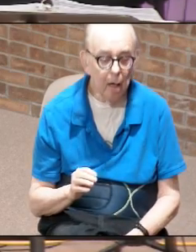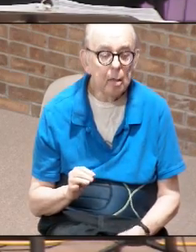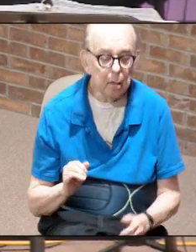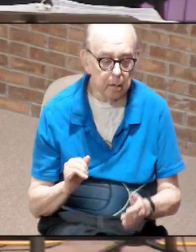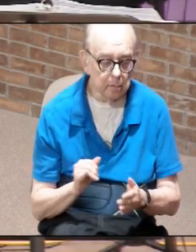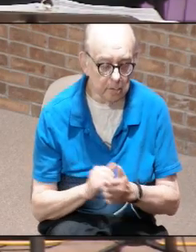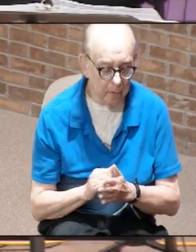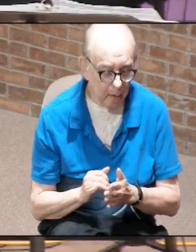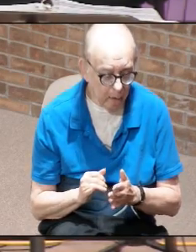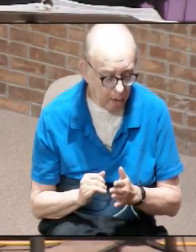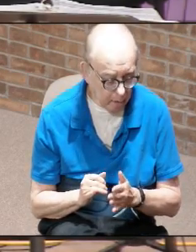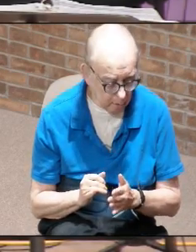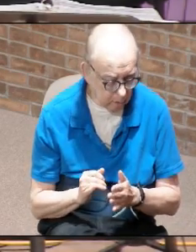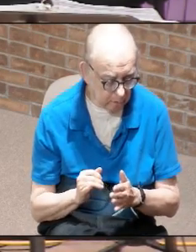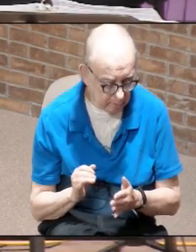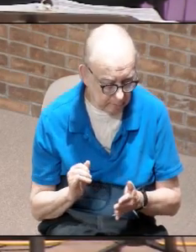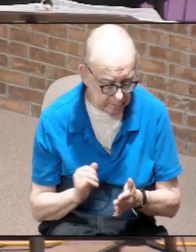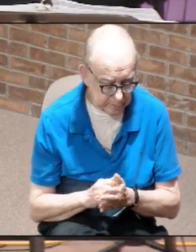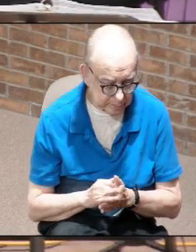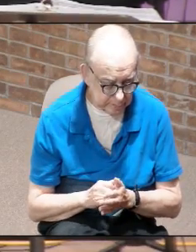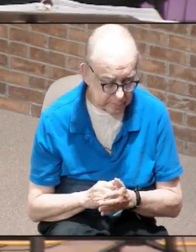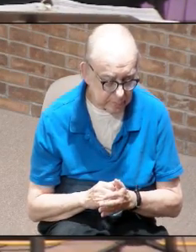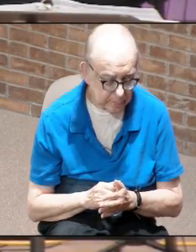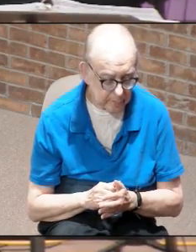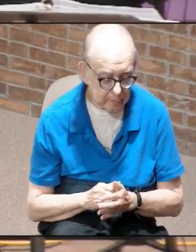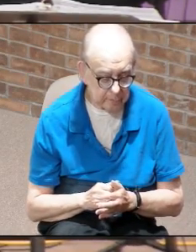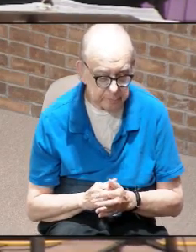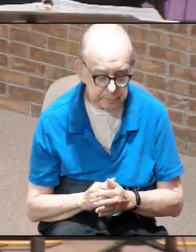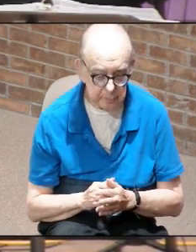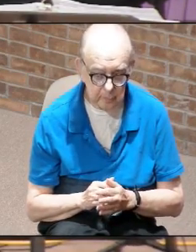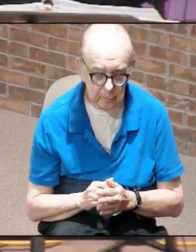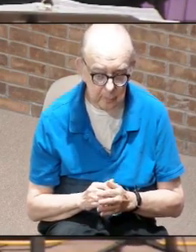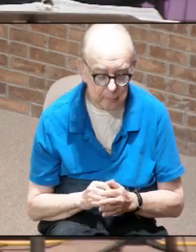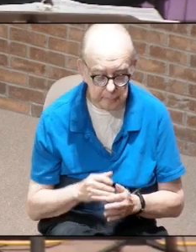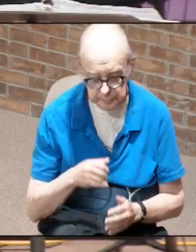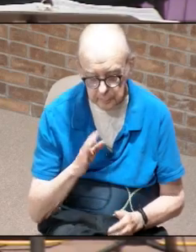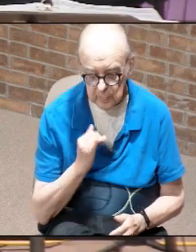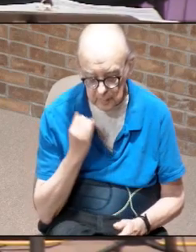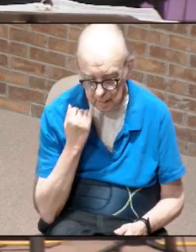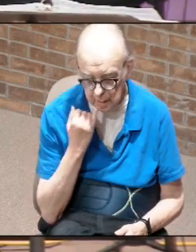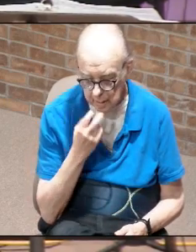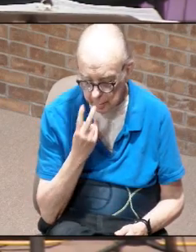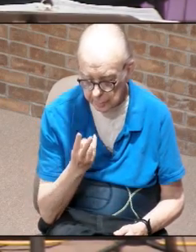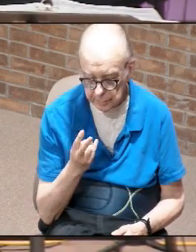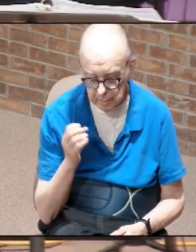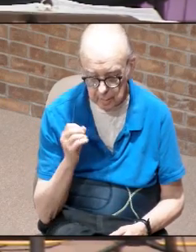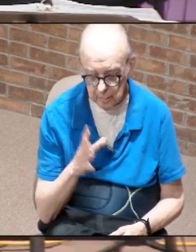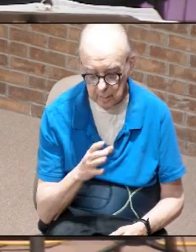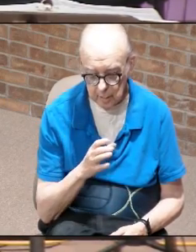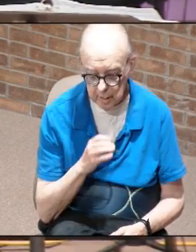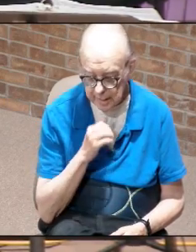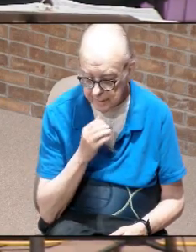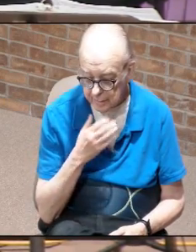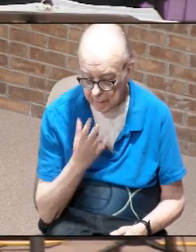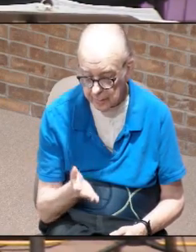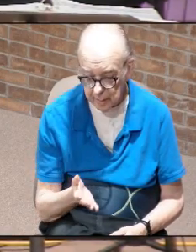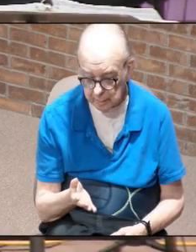That's what we've got God convinced. Is God, if I don't see the sun, it's not